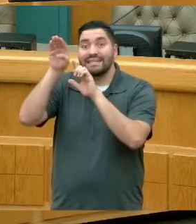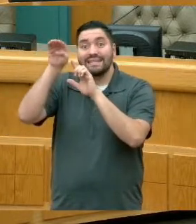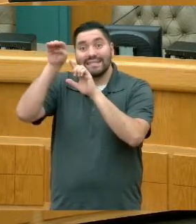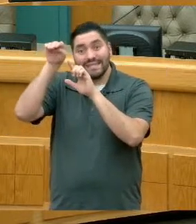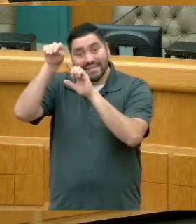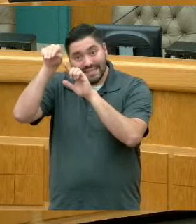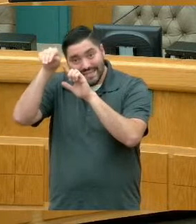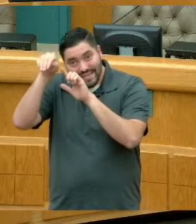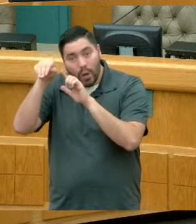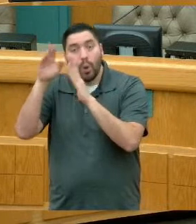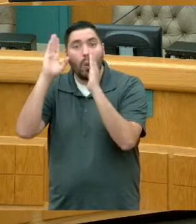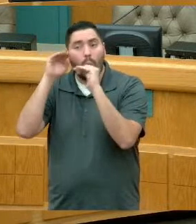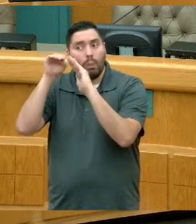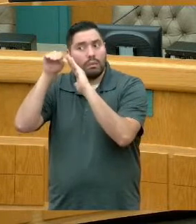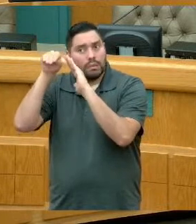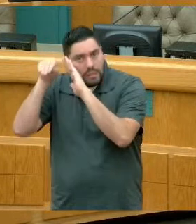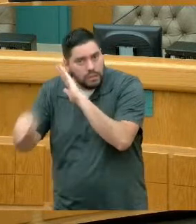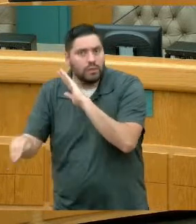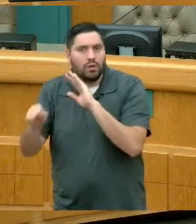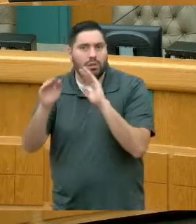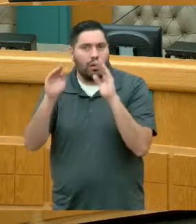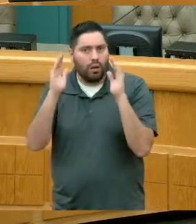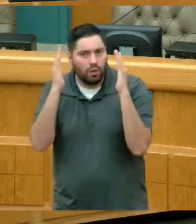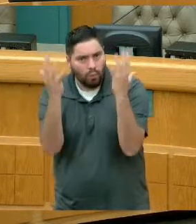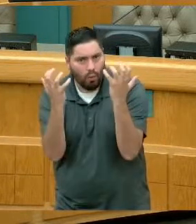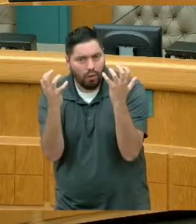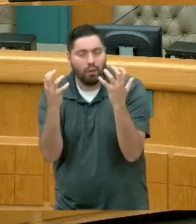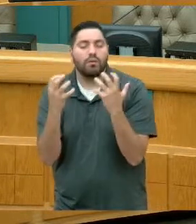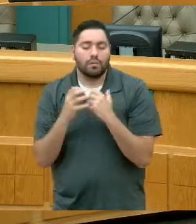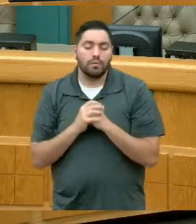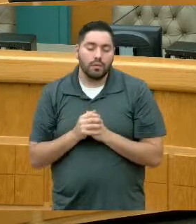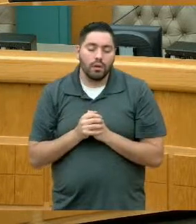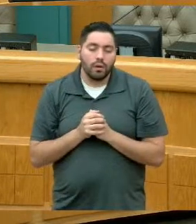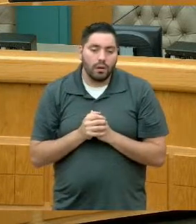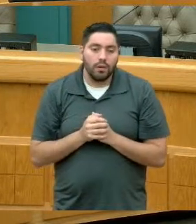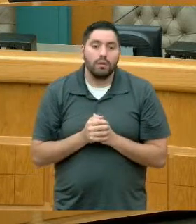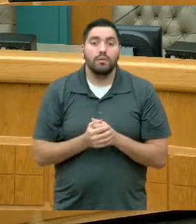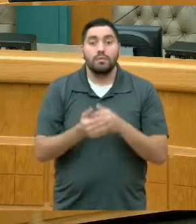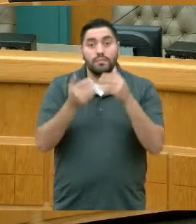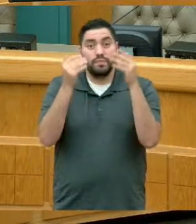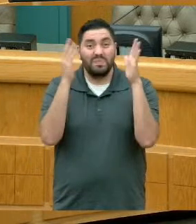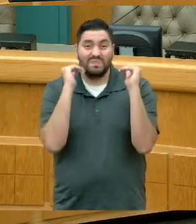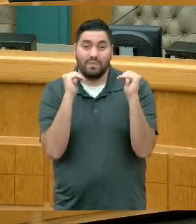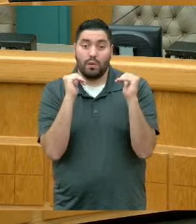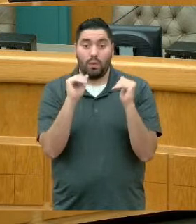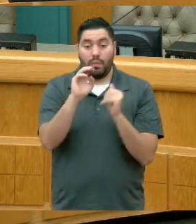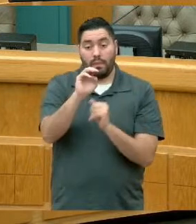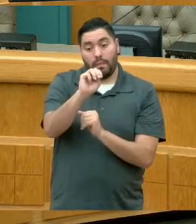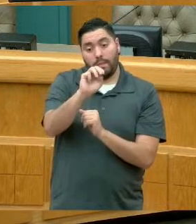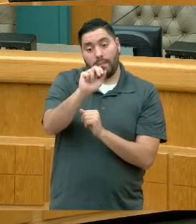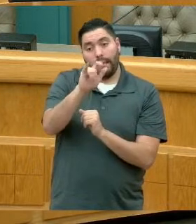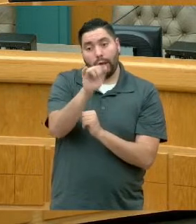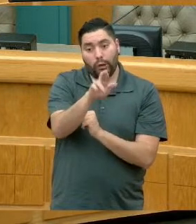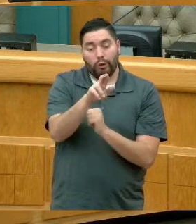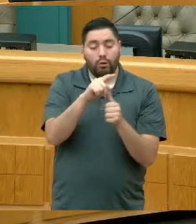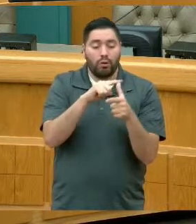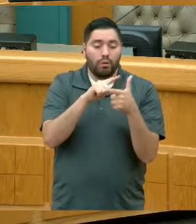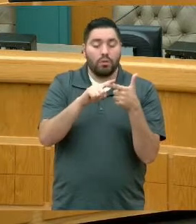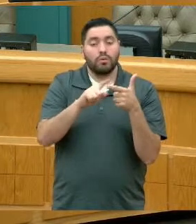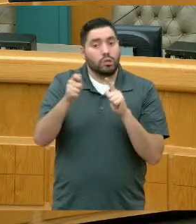that shows the trend. It's past the peak and beginning to descend, and we hope that'll